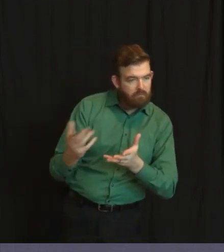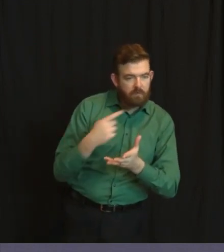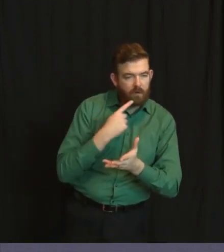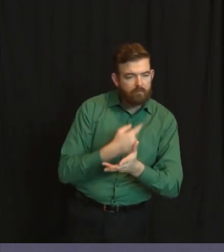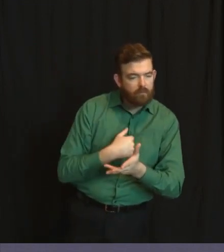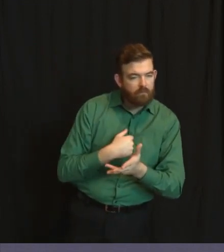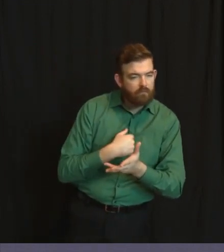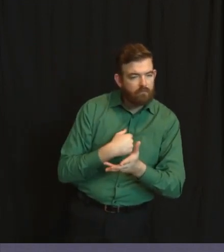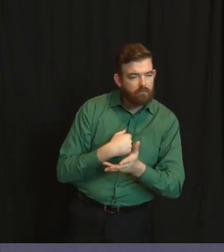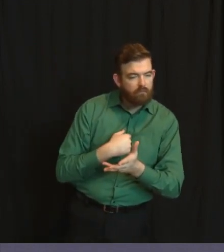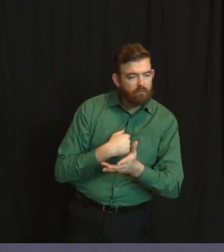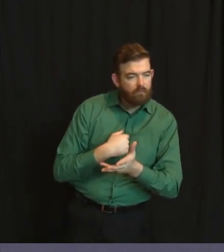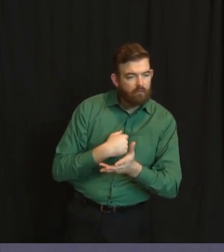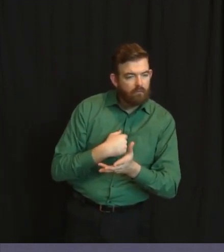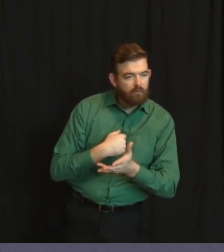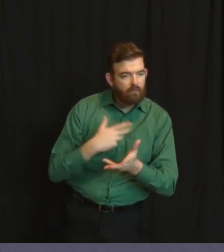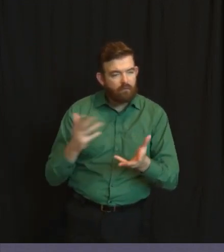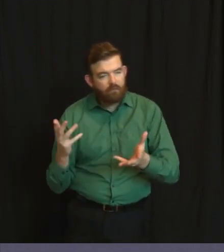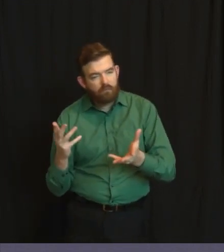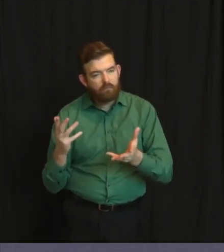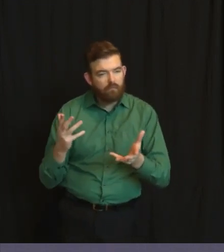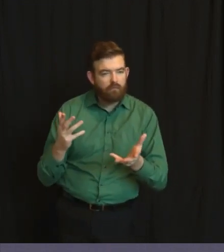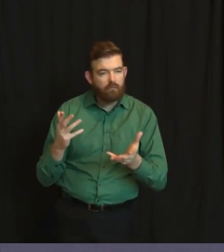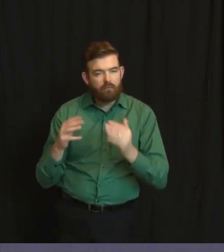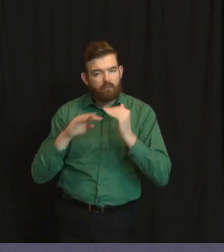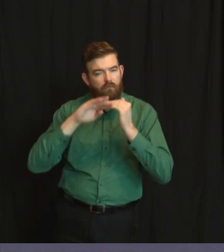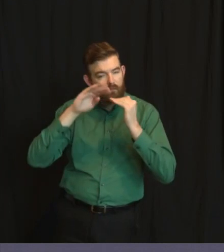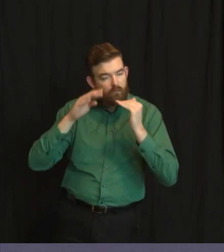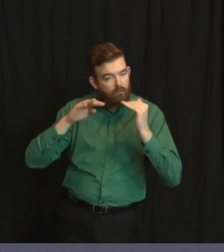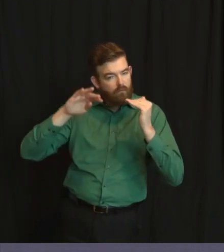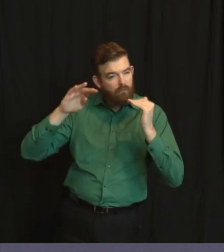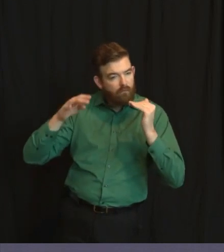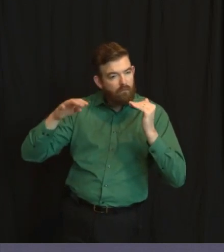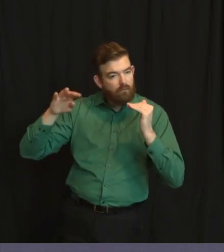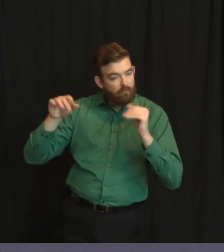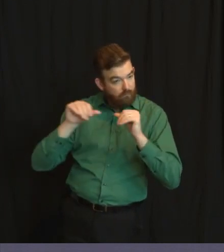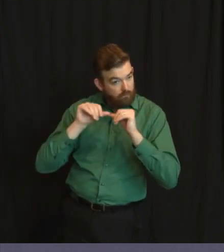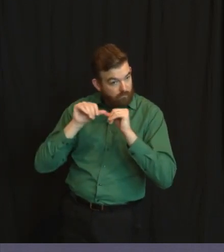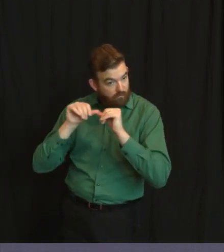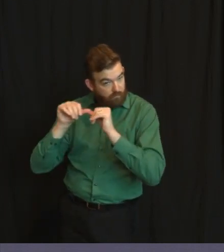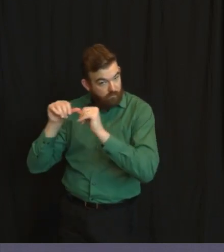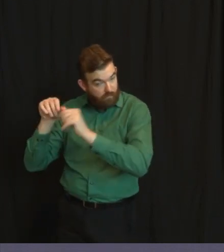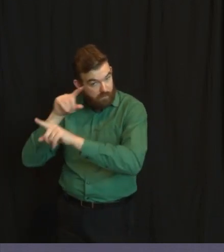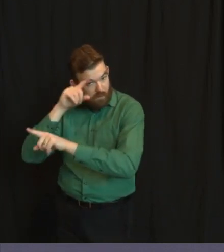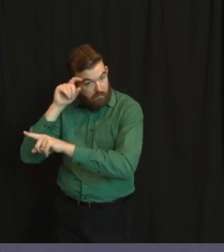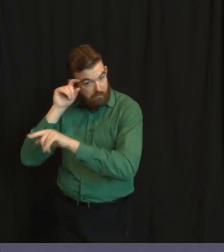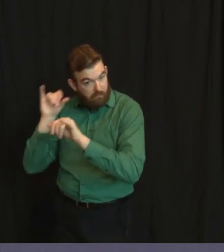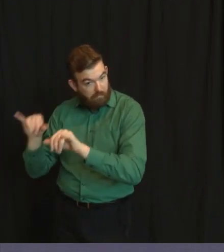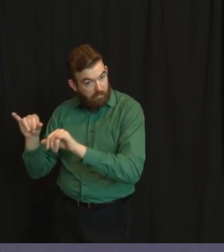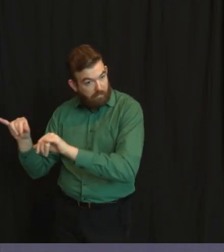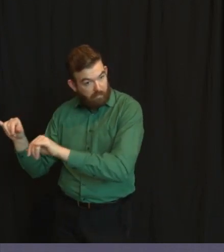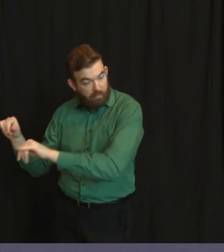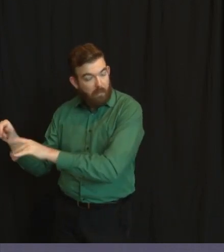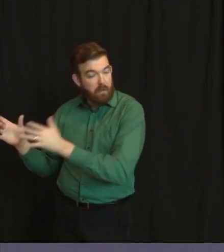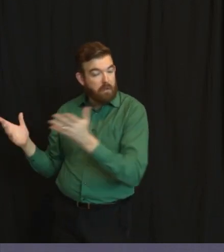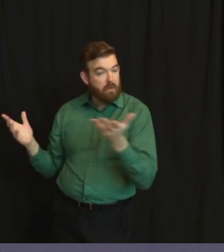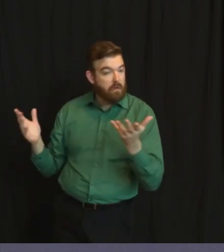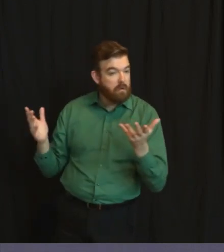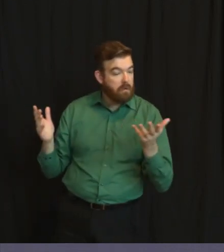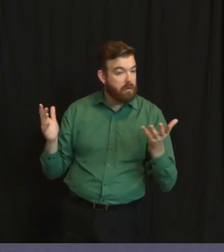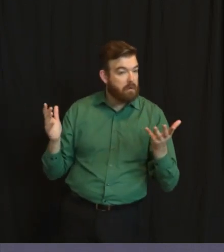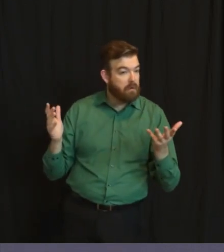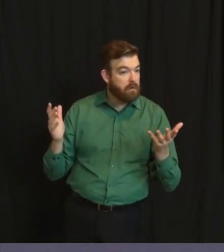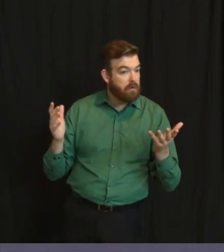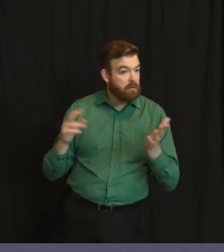that peak will extend, how long this will continue into the summer, and if does it show the same number of, the same area, the same volume